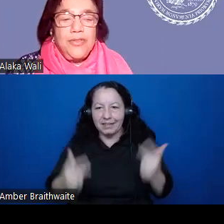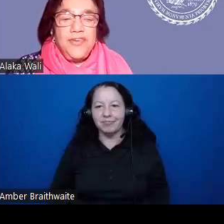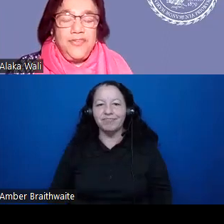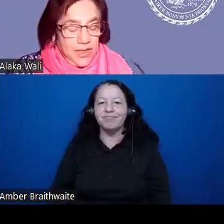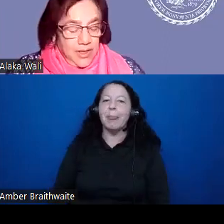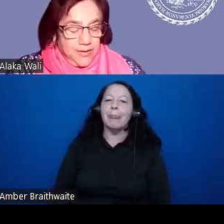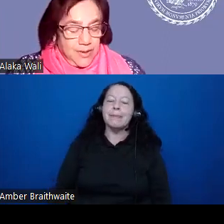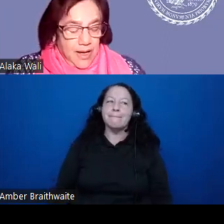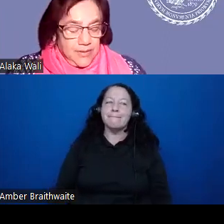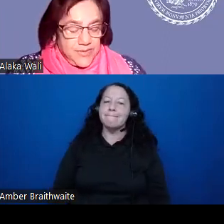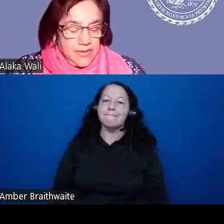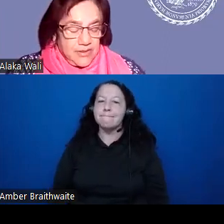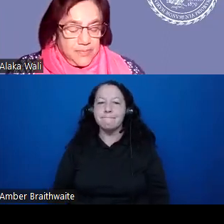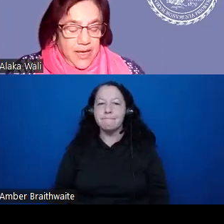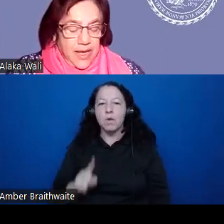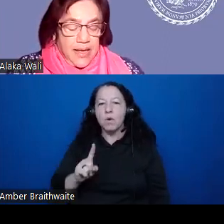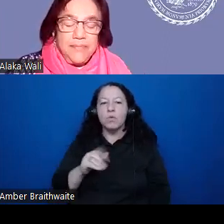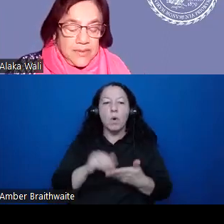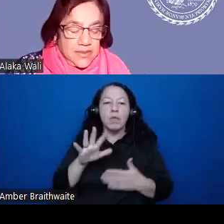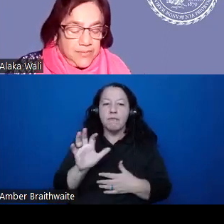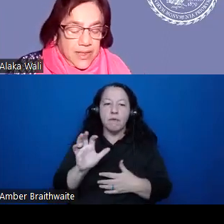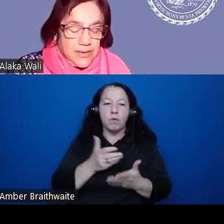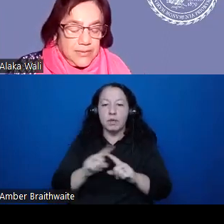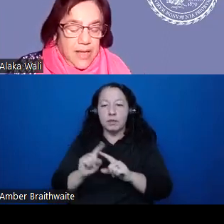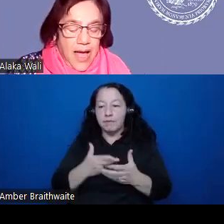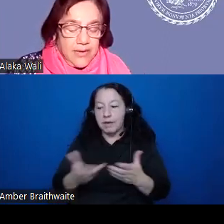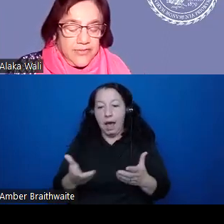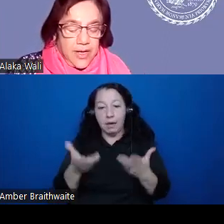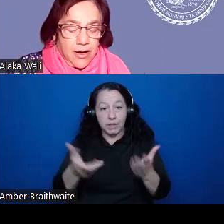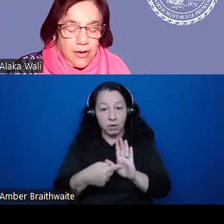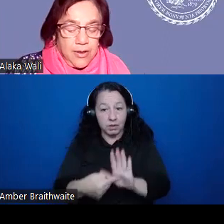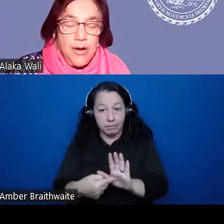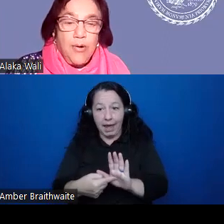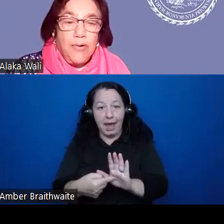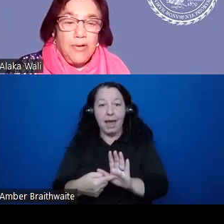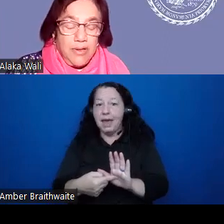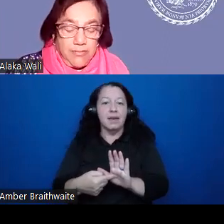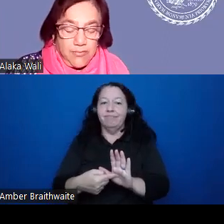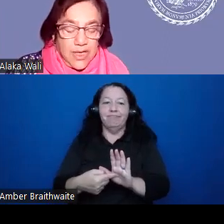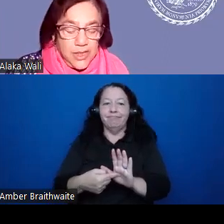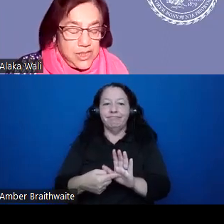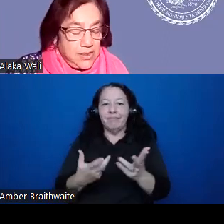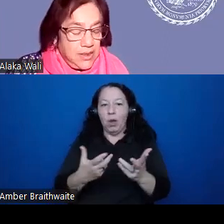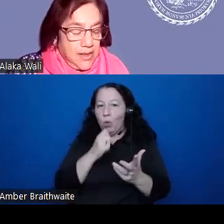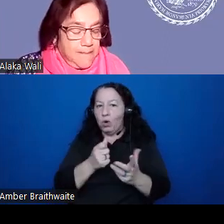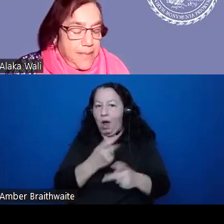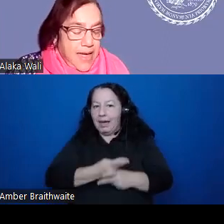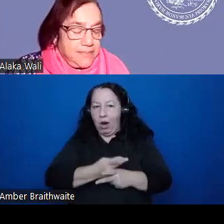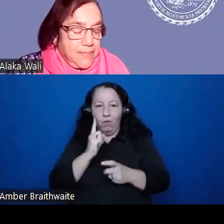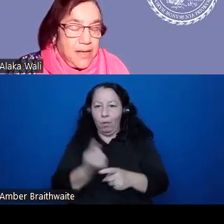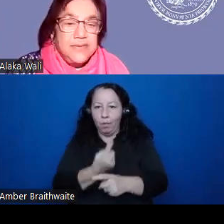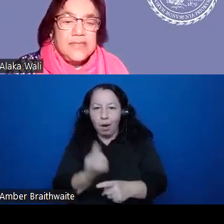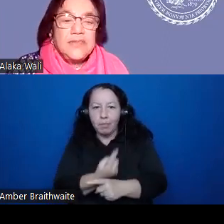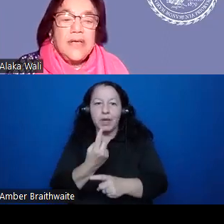Furthermore, the 1,500 items on display had been subject to lack of care, no or little rotation,